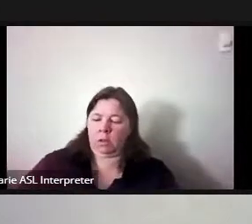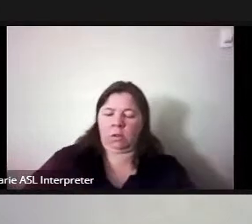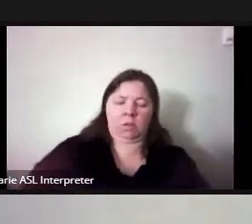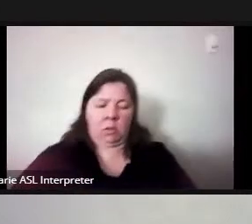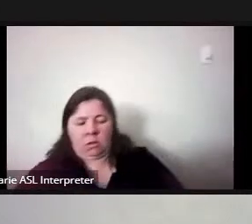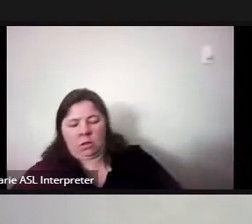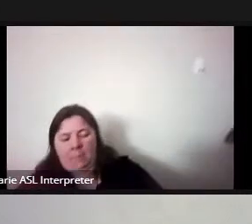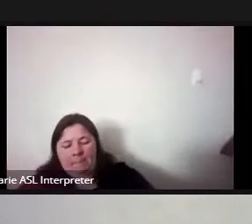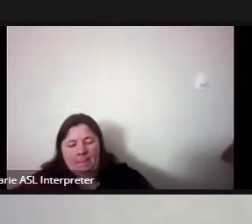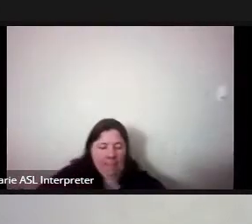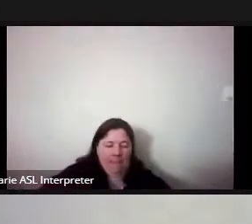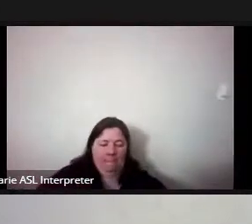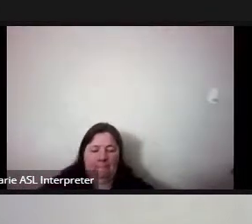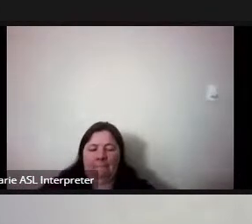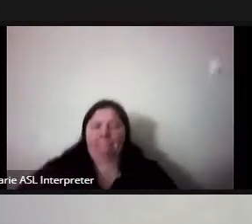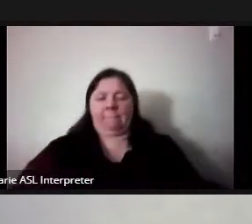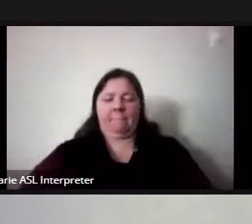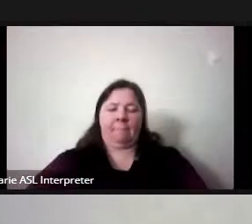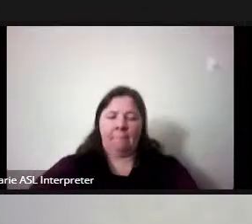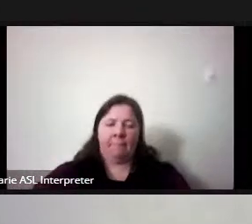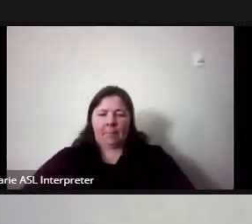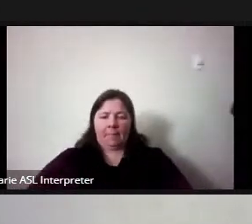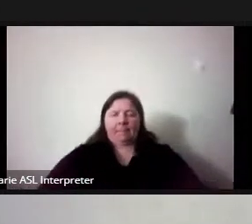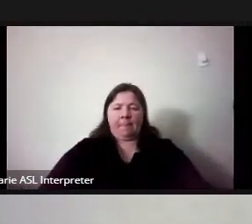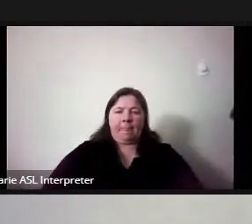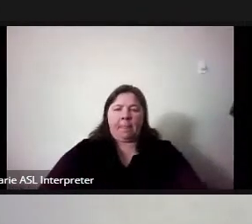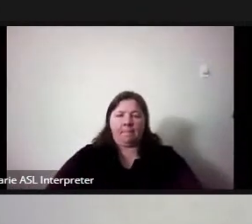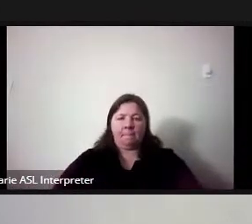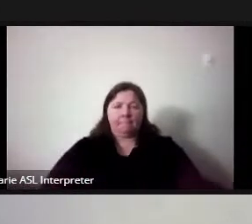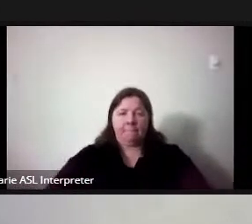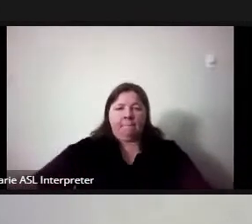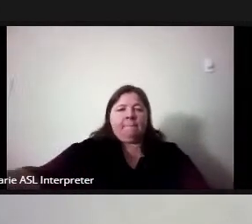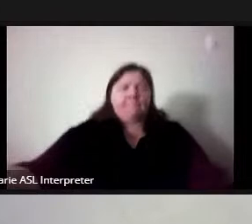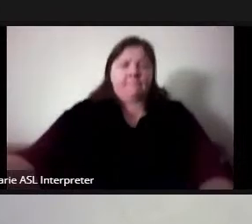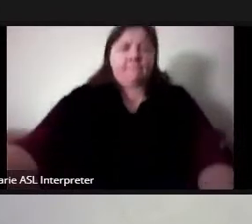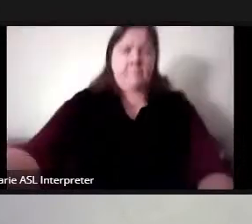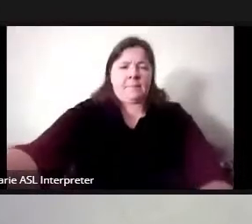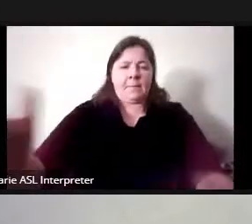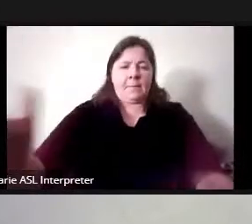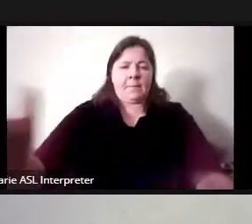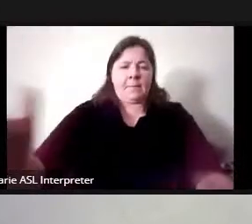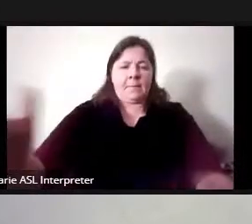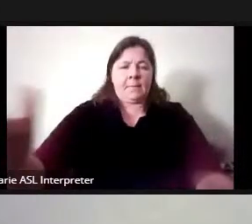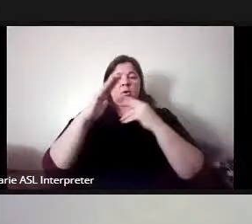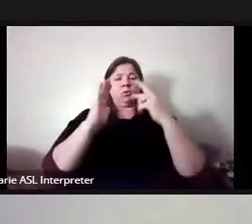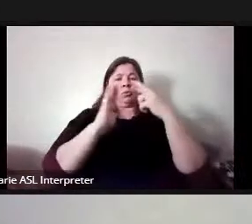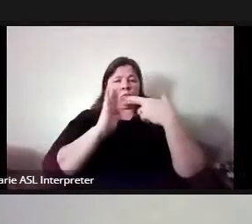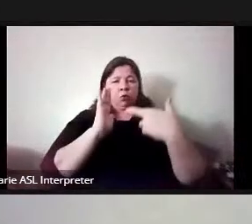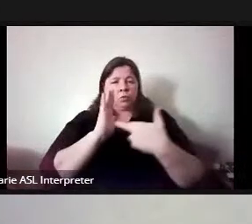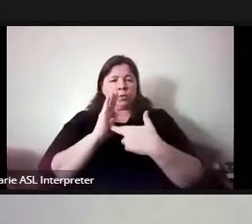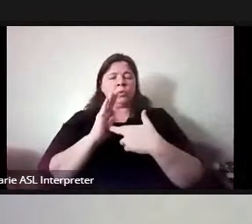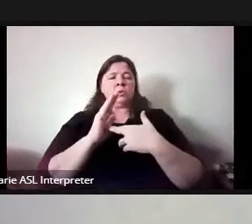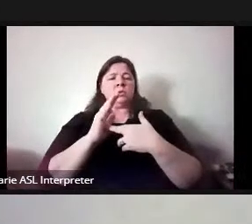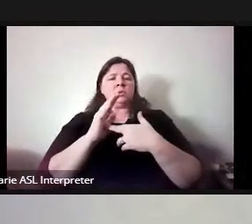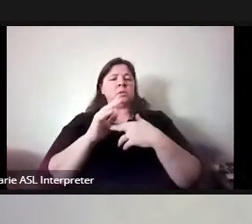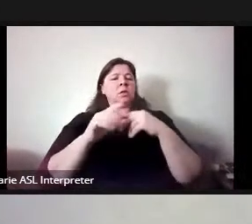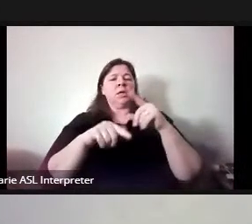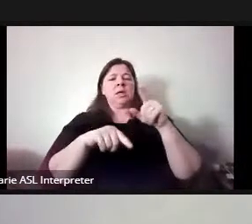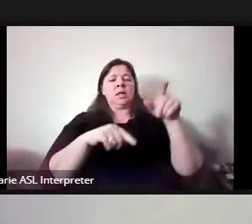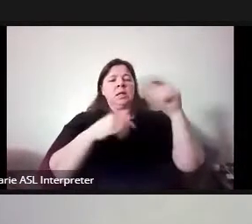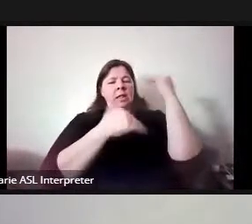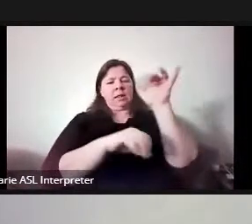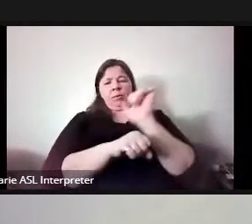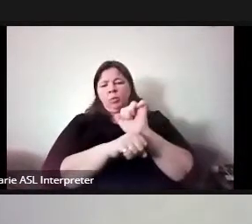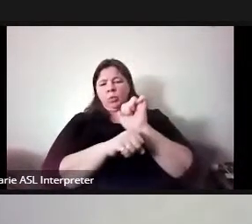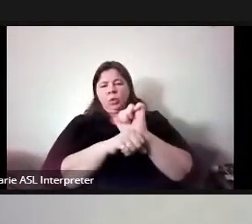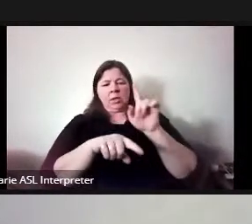so much. They just only work for 20 hours in a week because the immigration rules and everything. And they sometimes